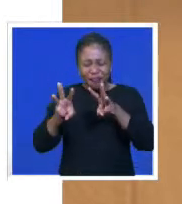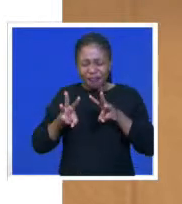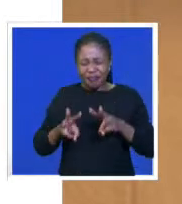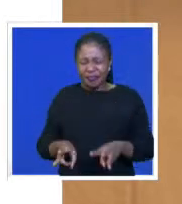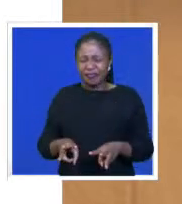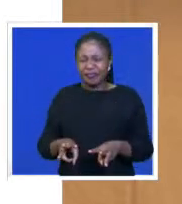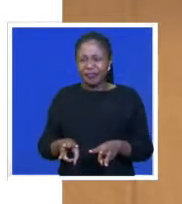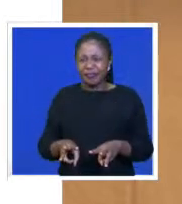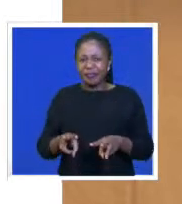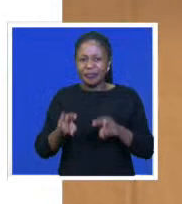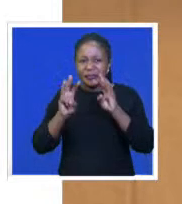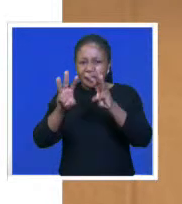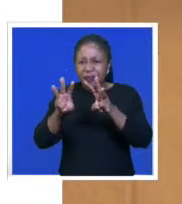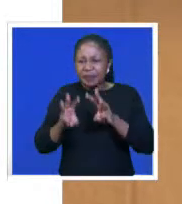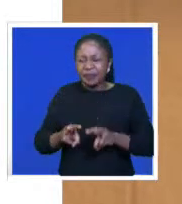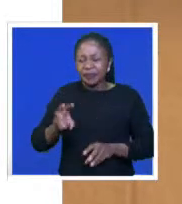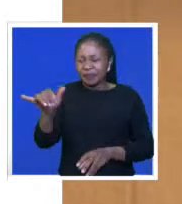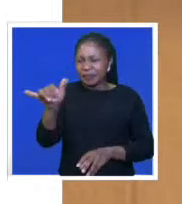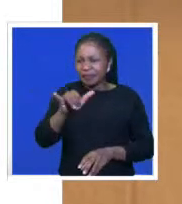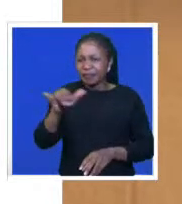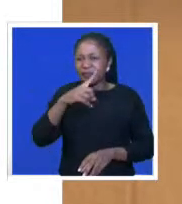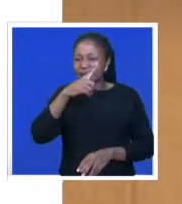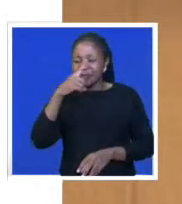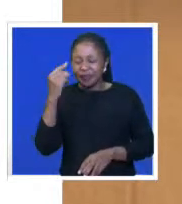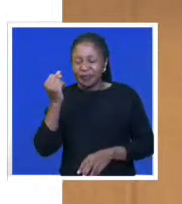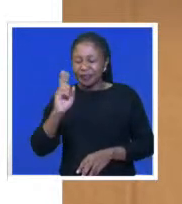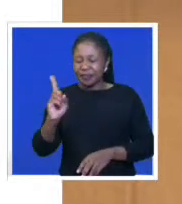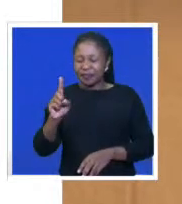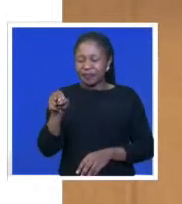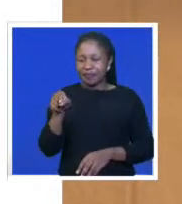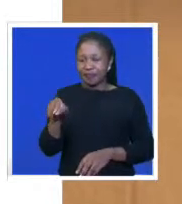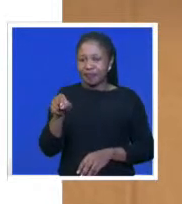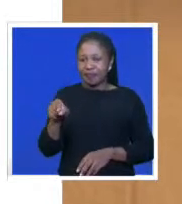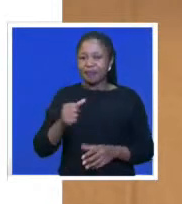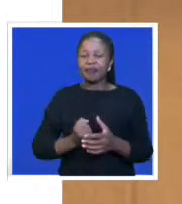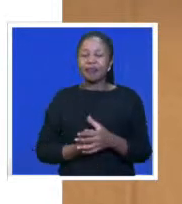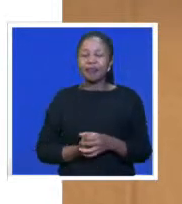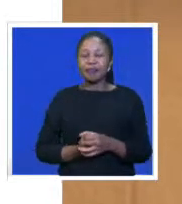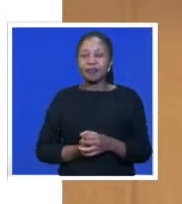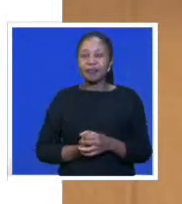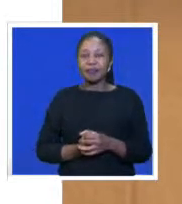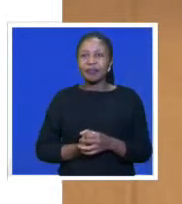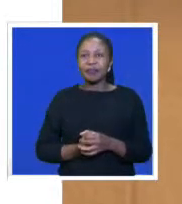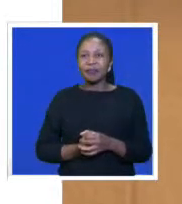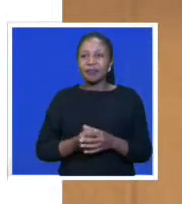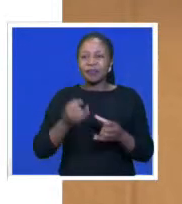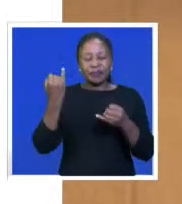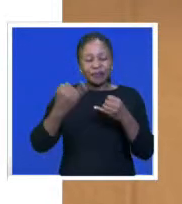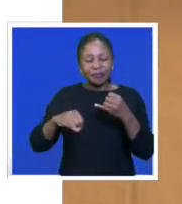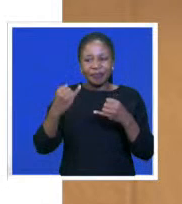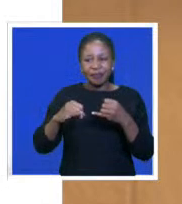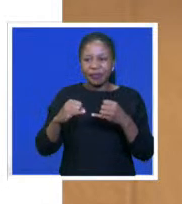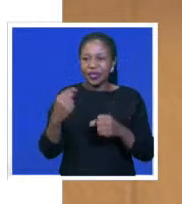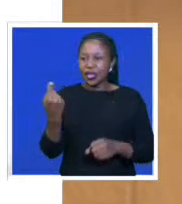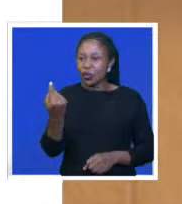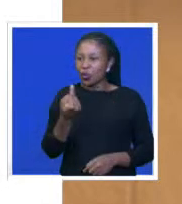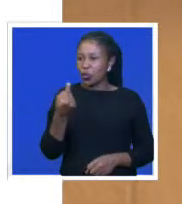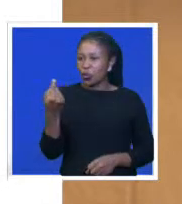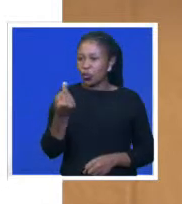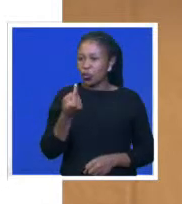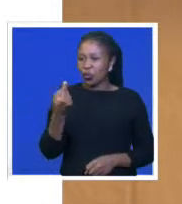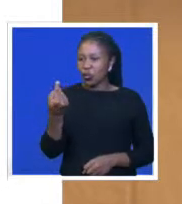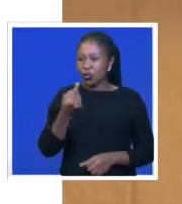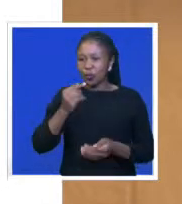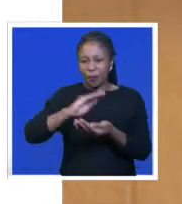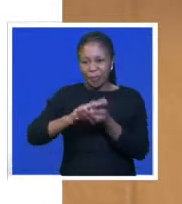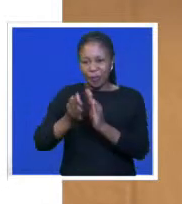picture? And the last question is, who created the man and the things